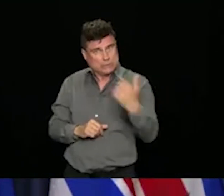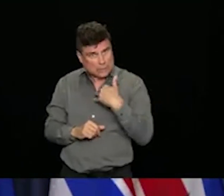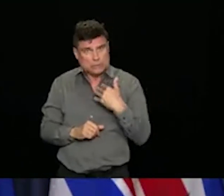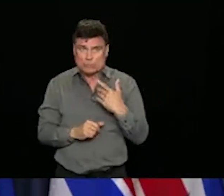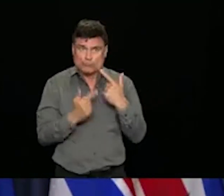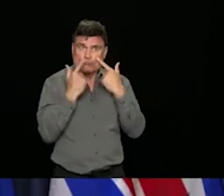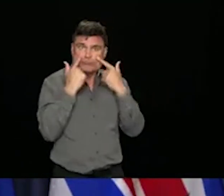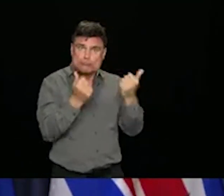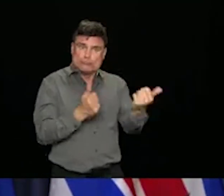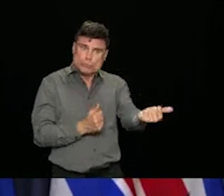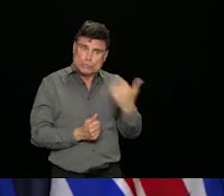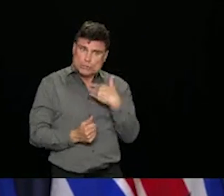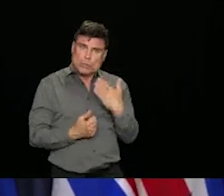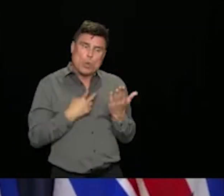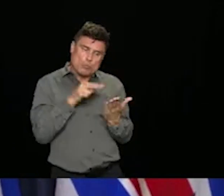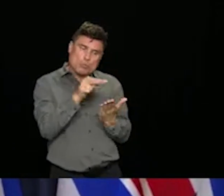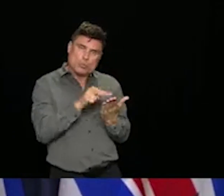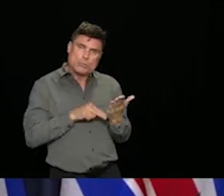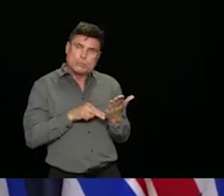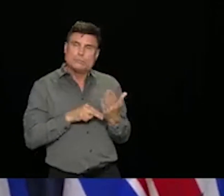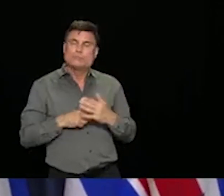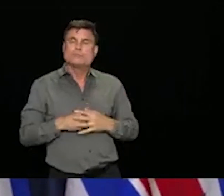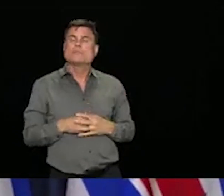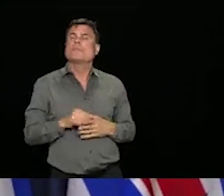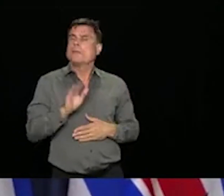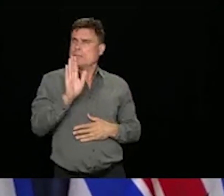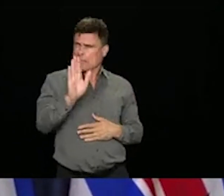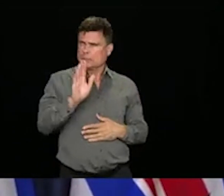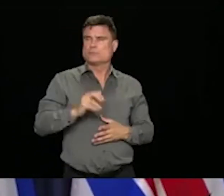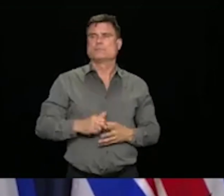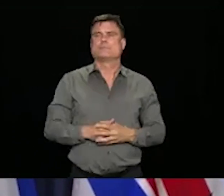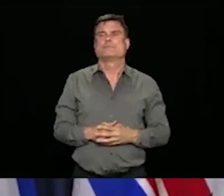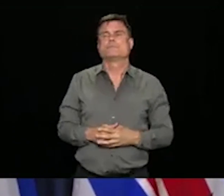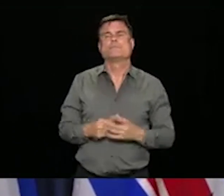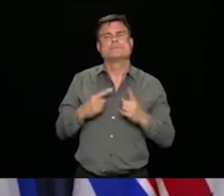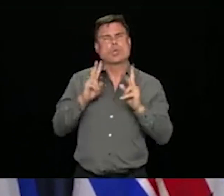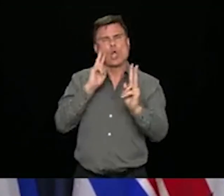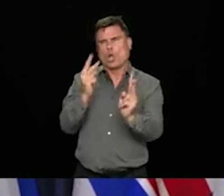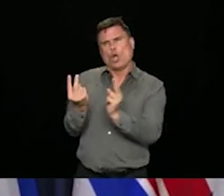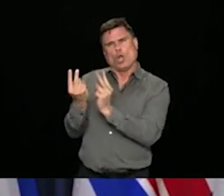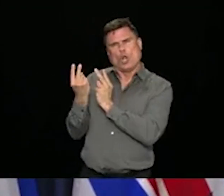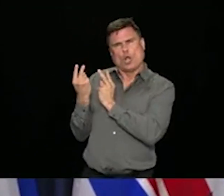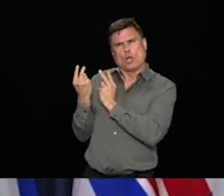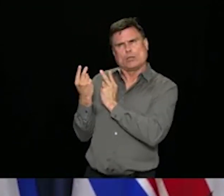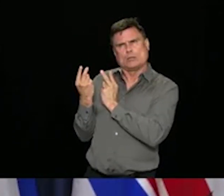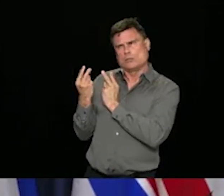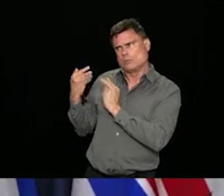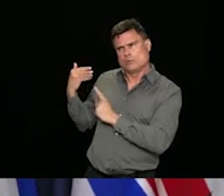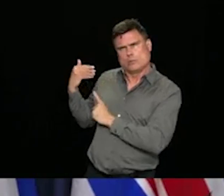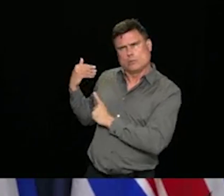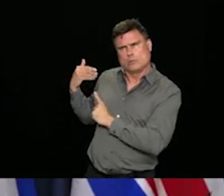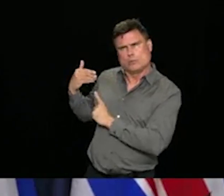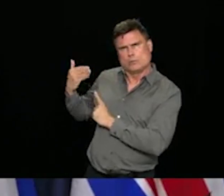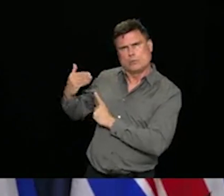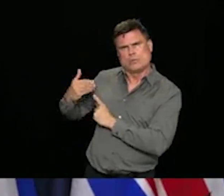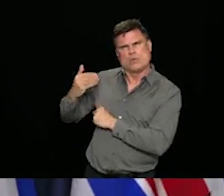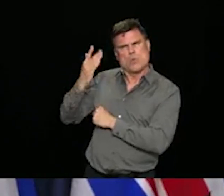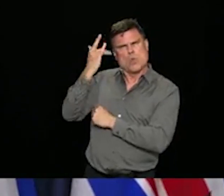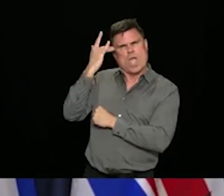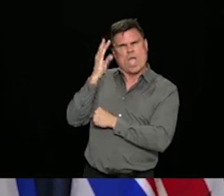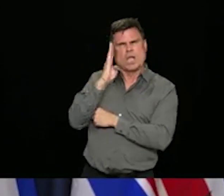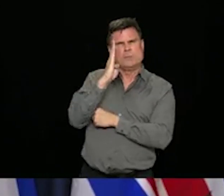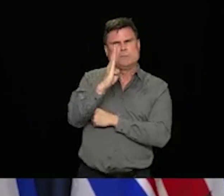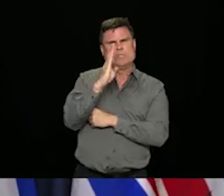one of the reasons we've been successful in BC is that all of the health authorities have worked together, including Provincial Health